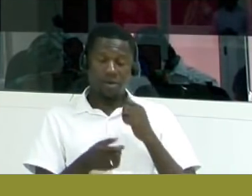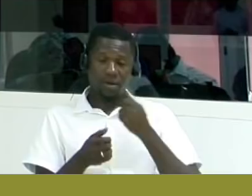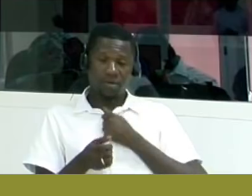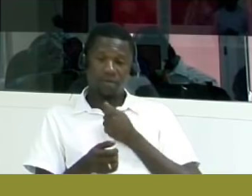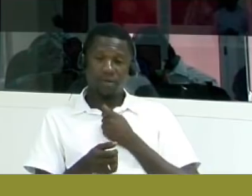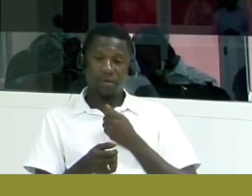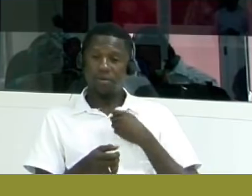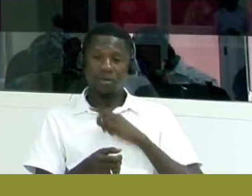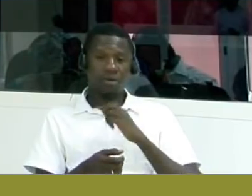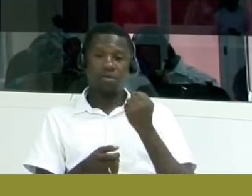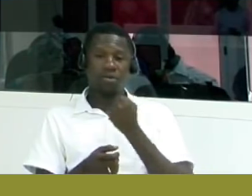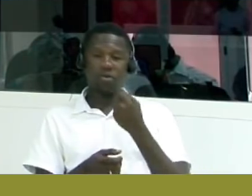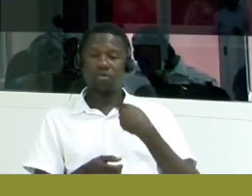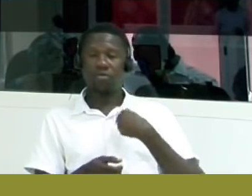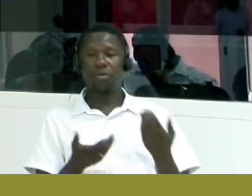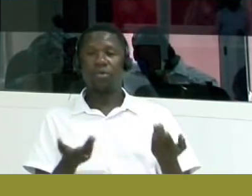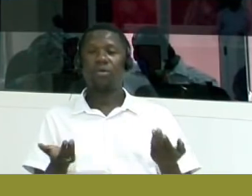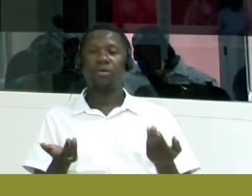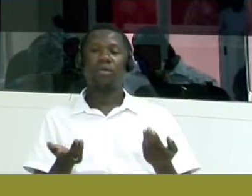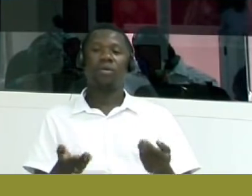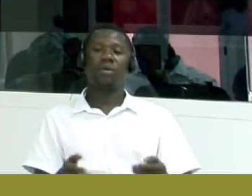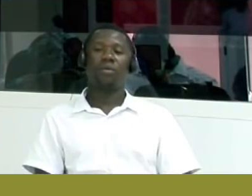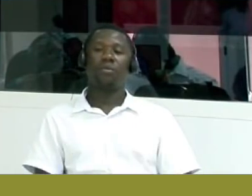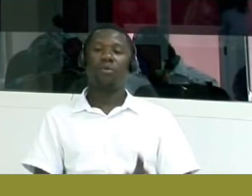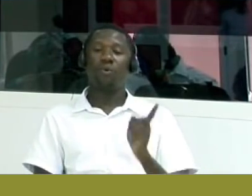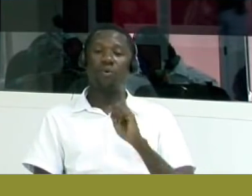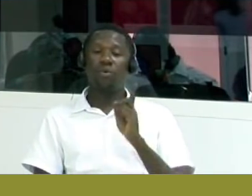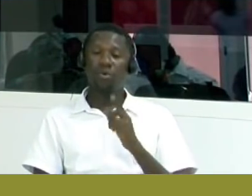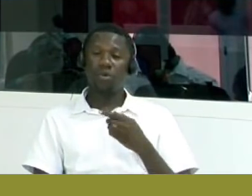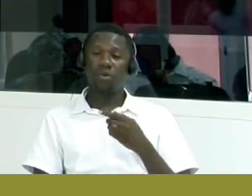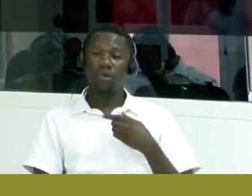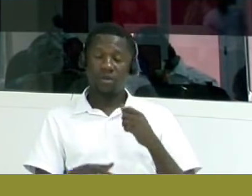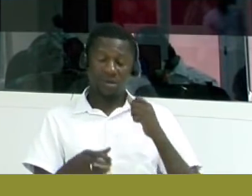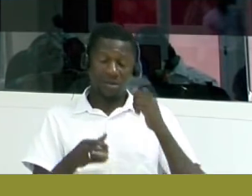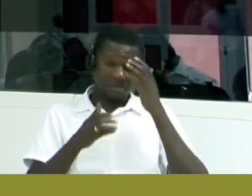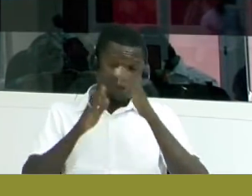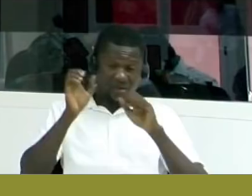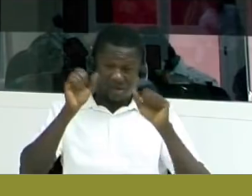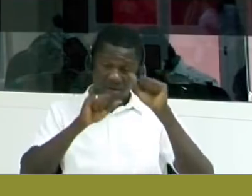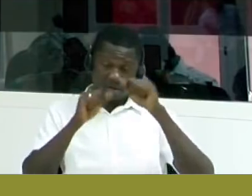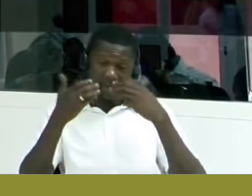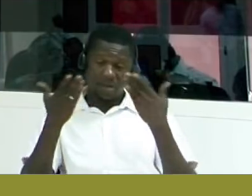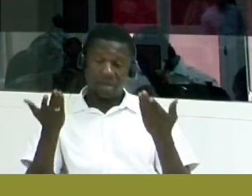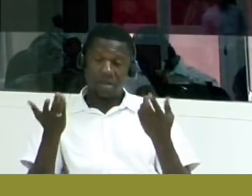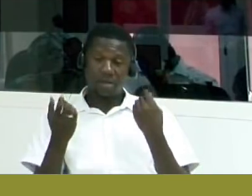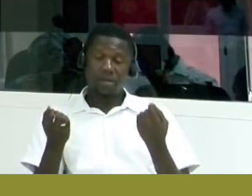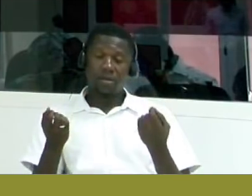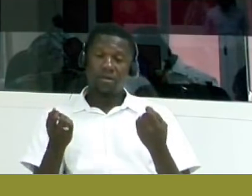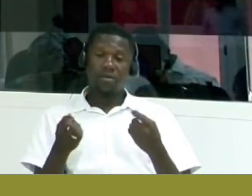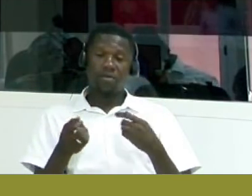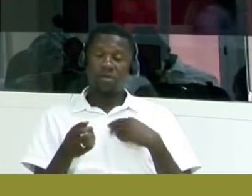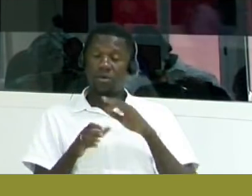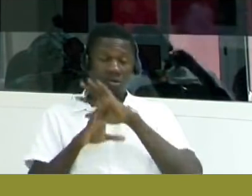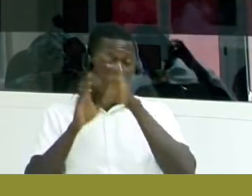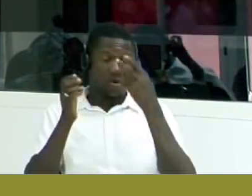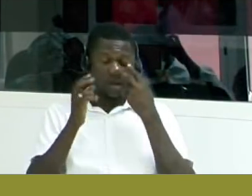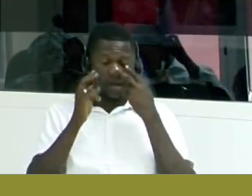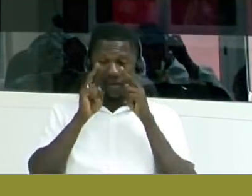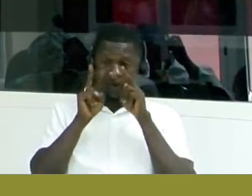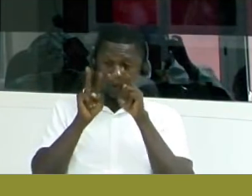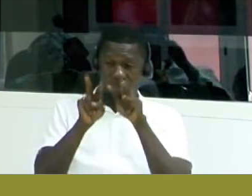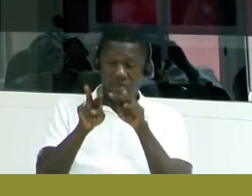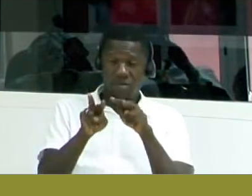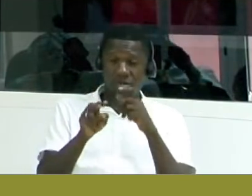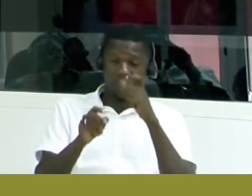but, not. But what was the environment like? Well, all eyes were on the police, I guess, under the circumstances. But